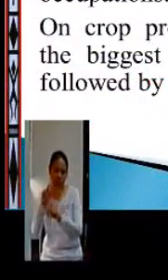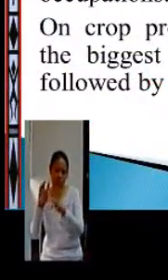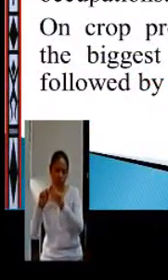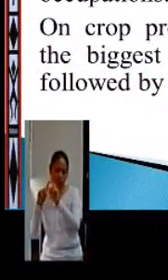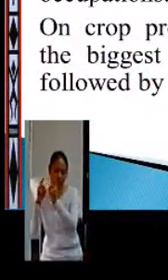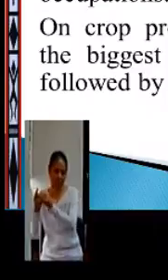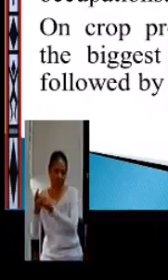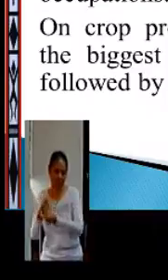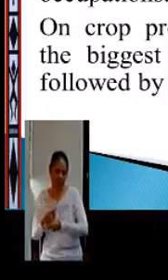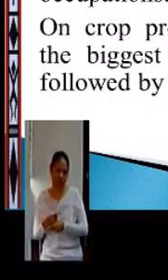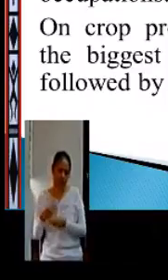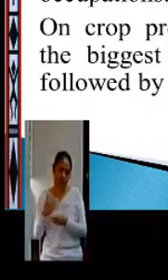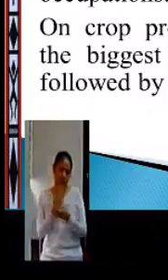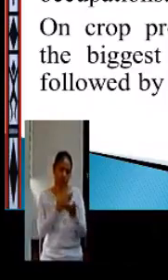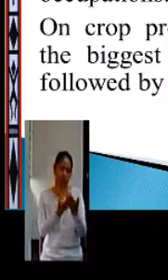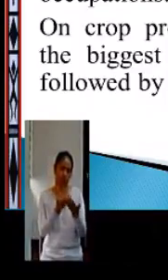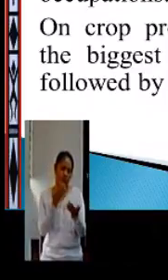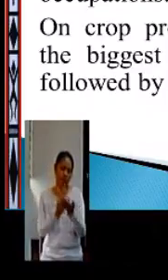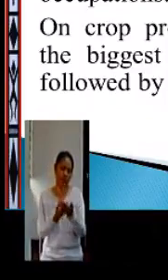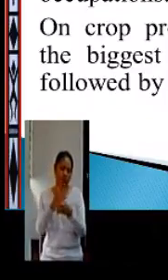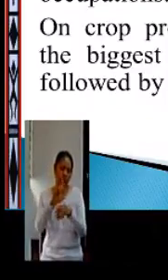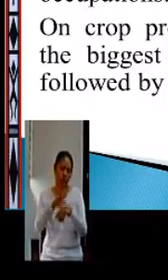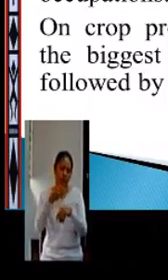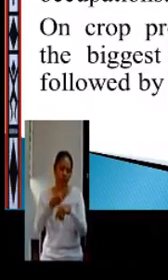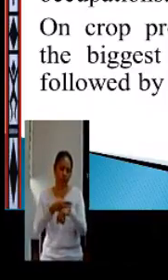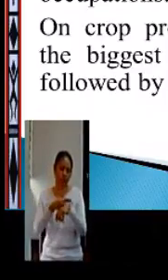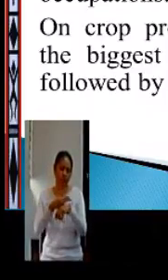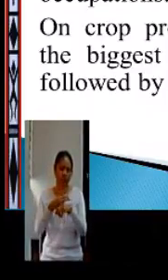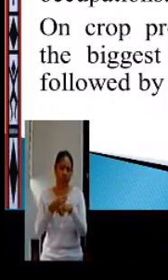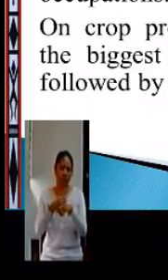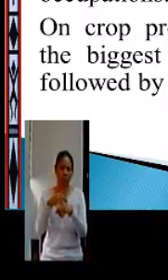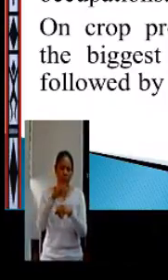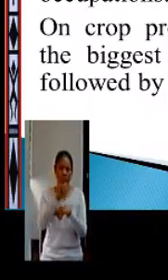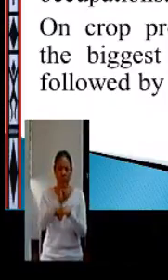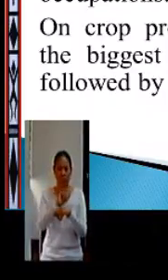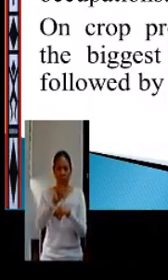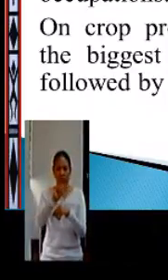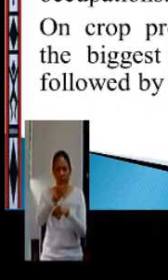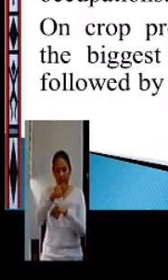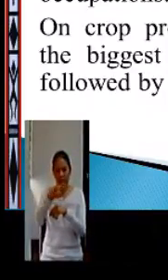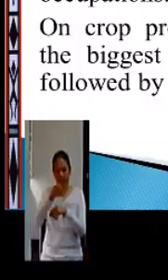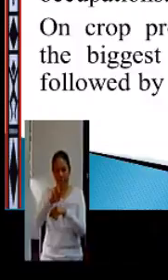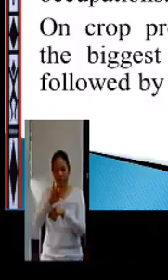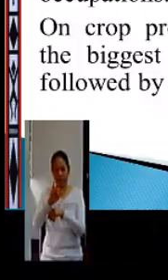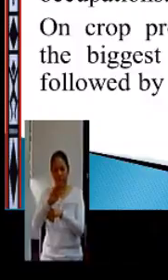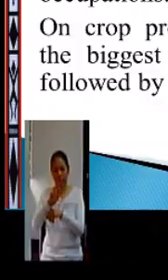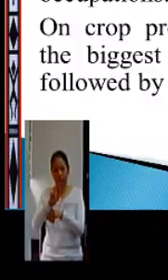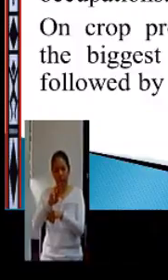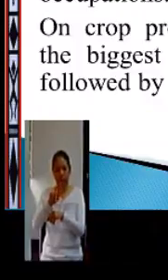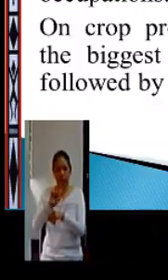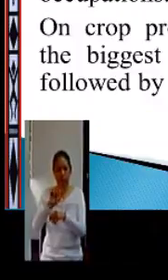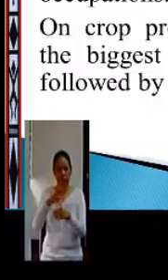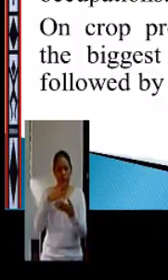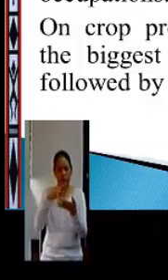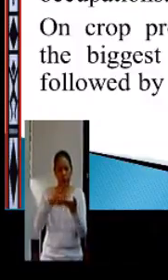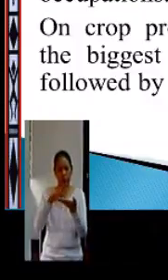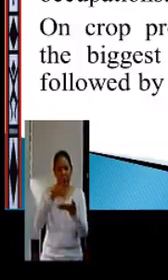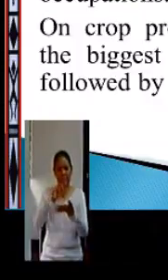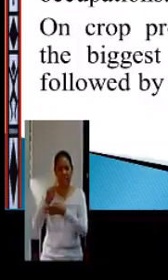our main source of livelihood is actually agriculture, working on our fields in the rice